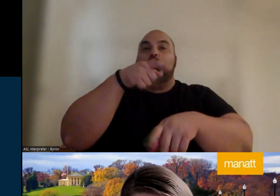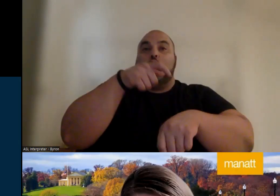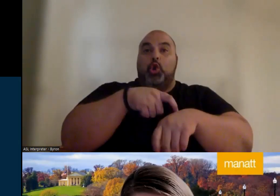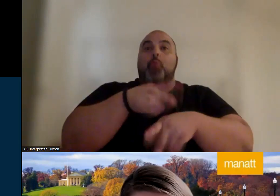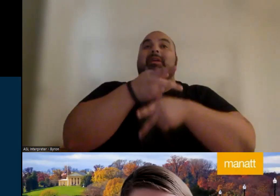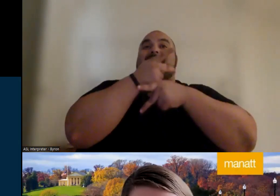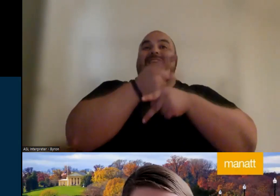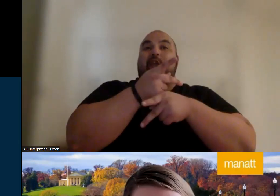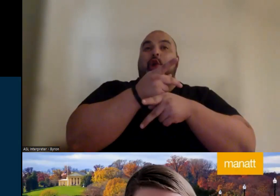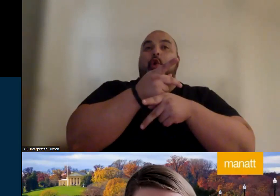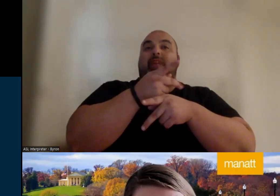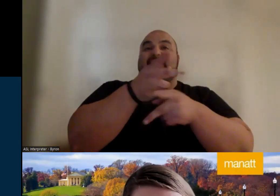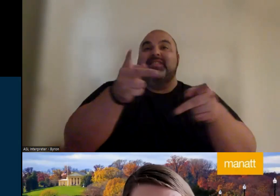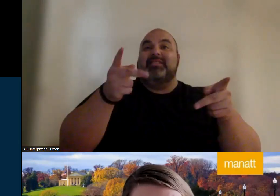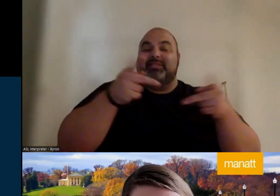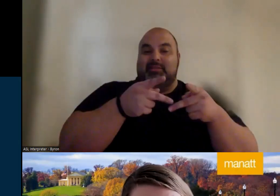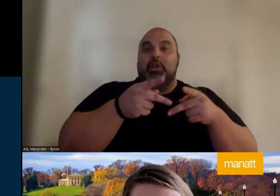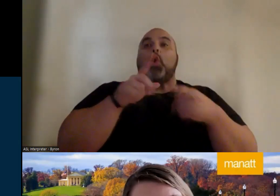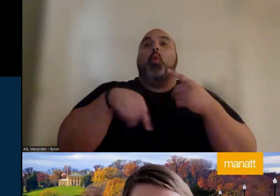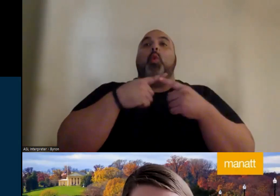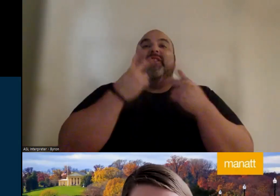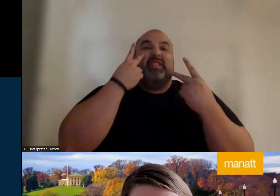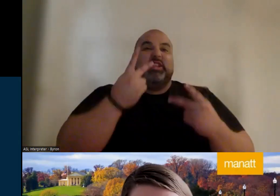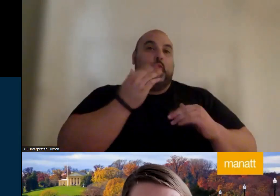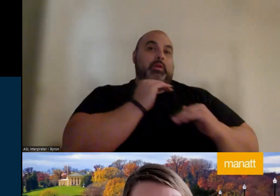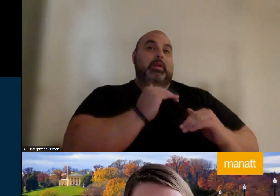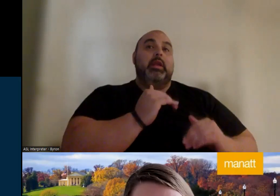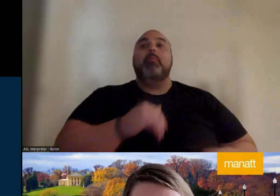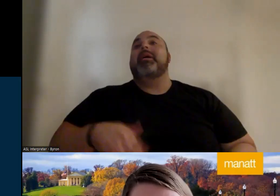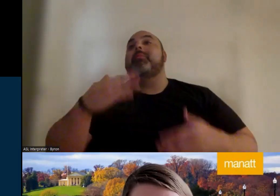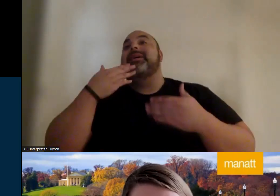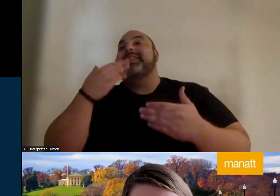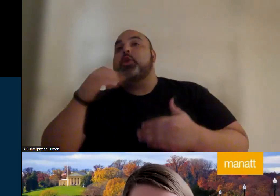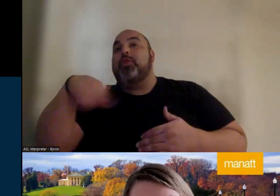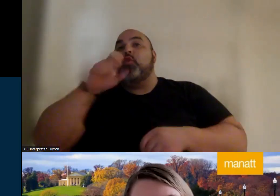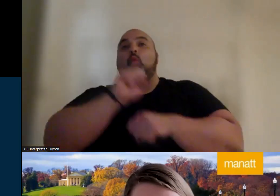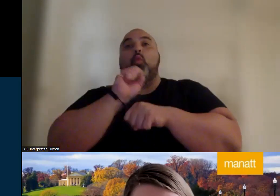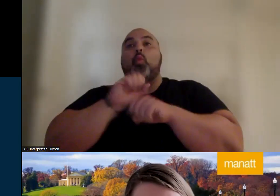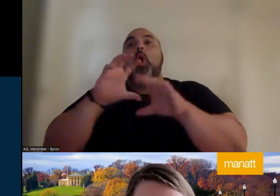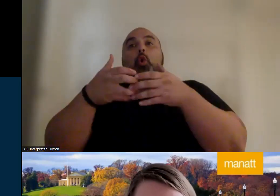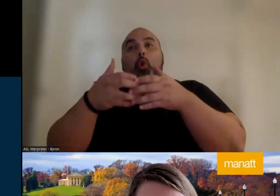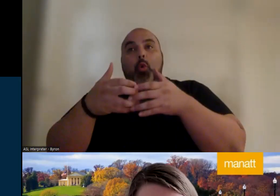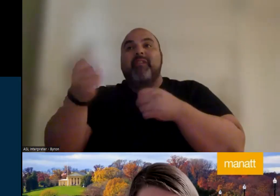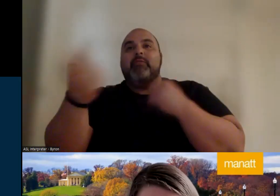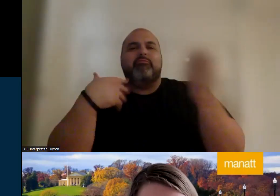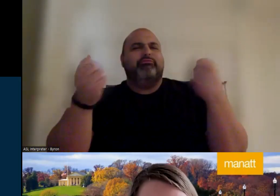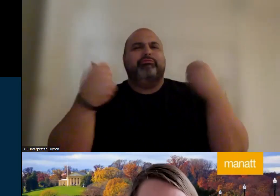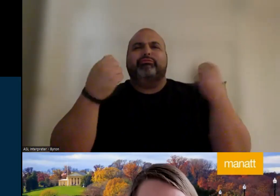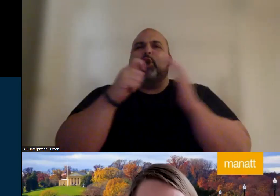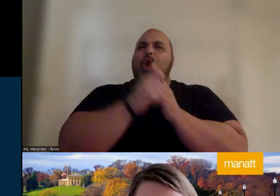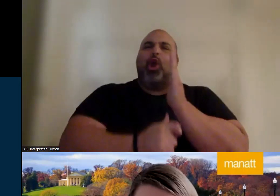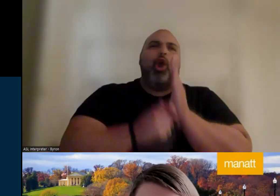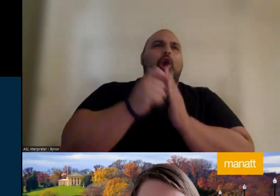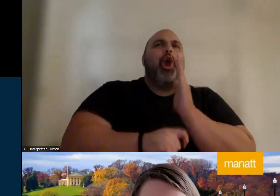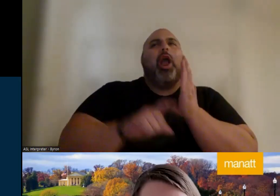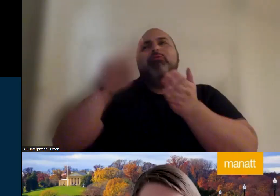visitation is restricted. I also want to thank many members of the work group for submitting studies, articles, and reports